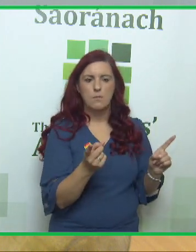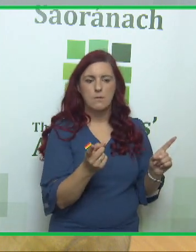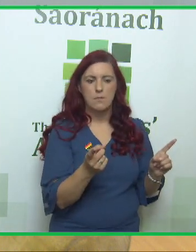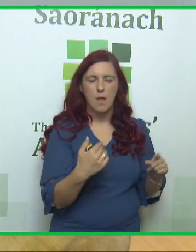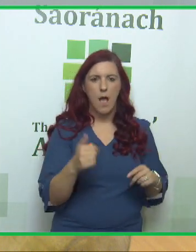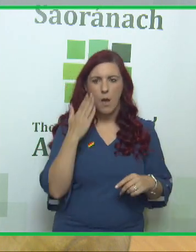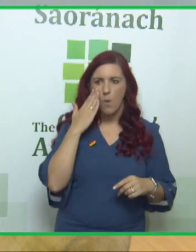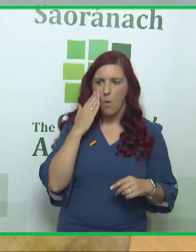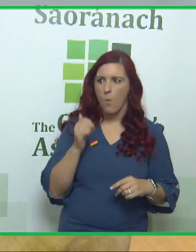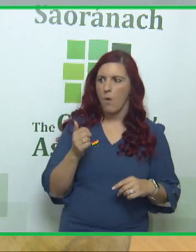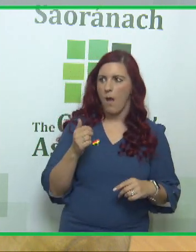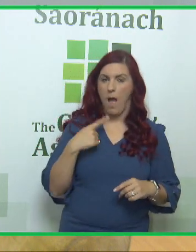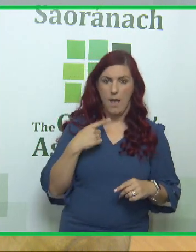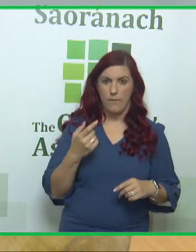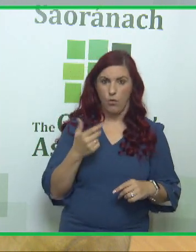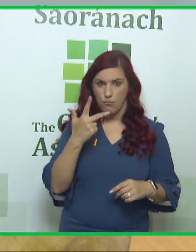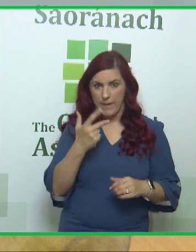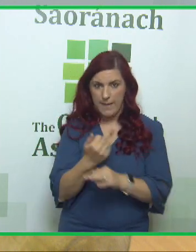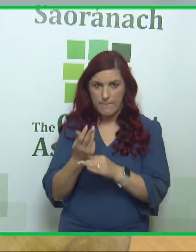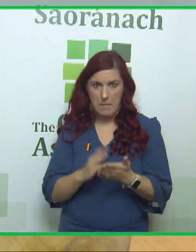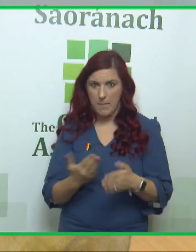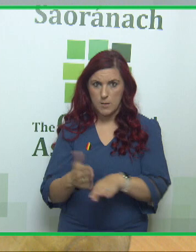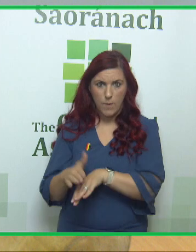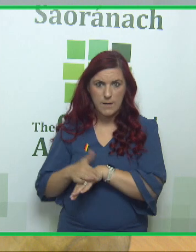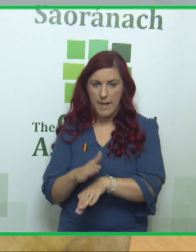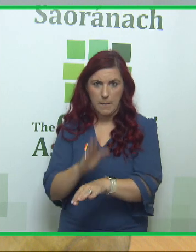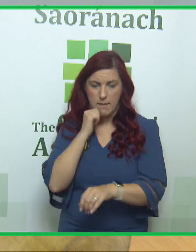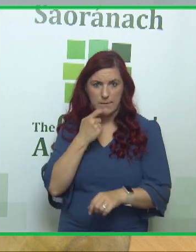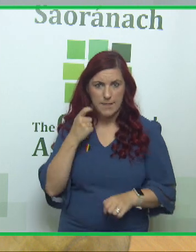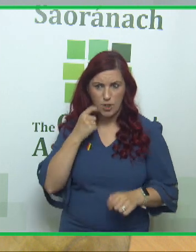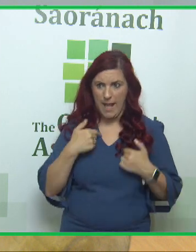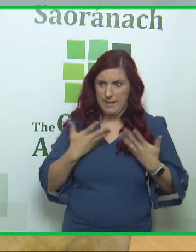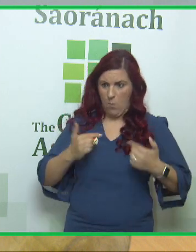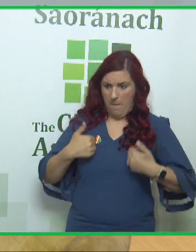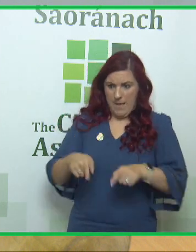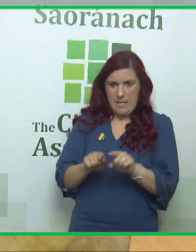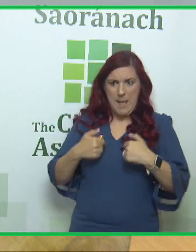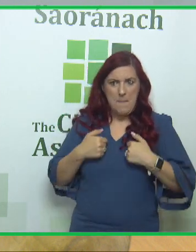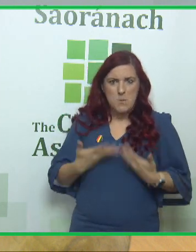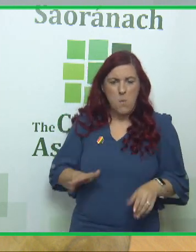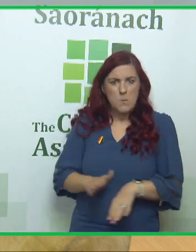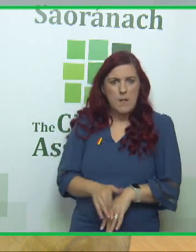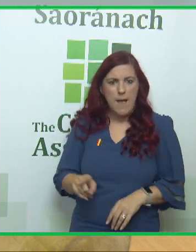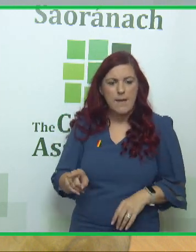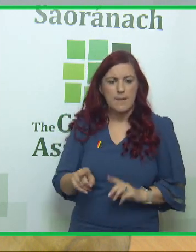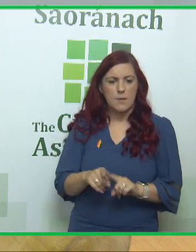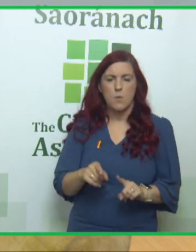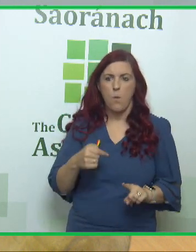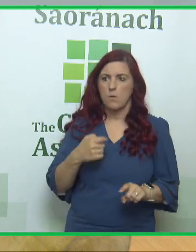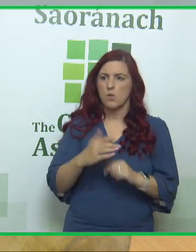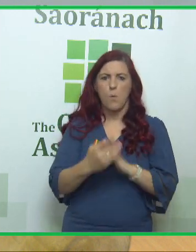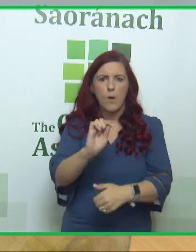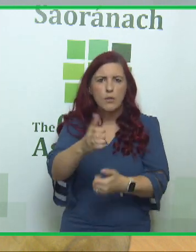family members to addiction, and I didn't want to die myself. Do you know what I mean? So yeah, I was introduced